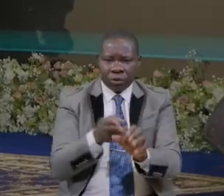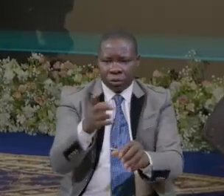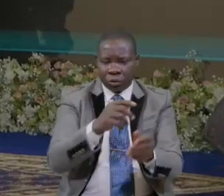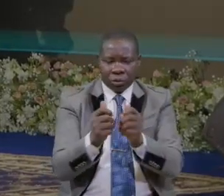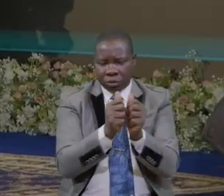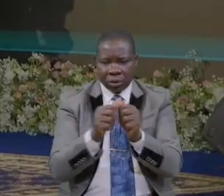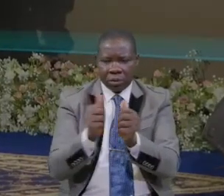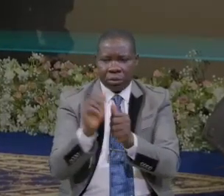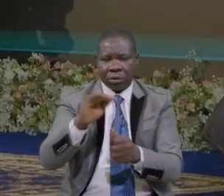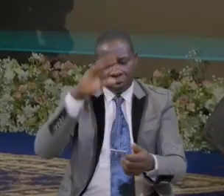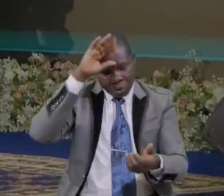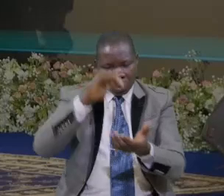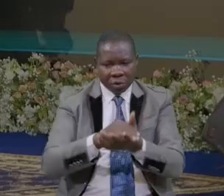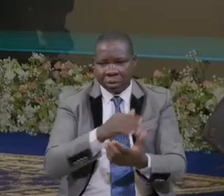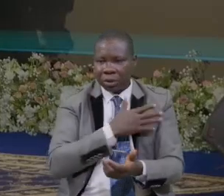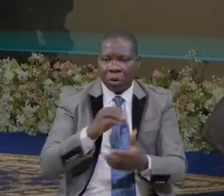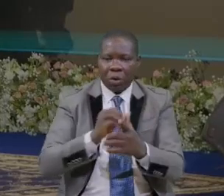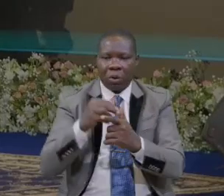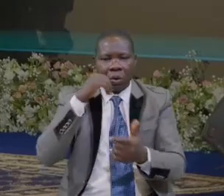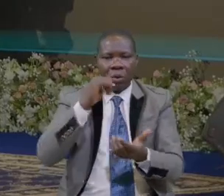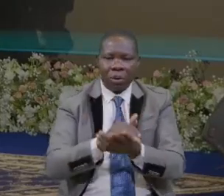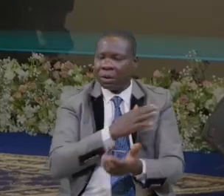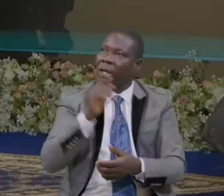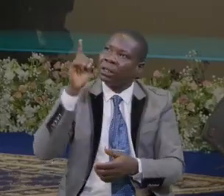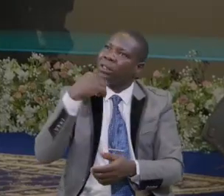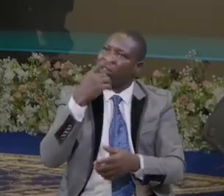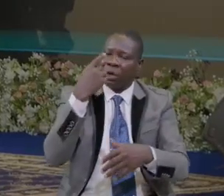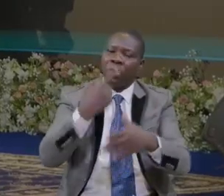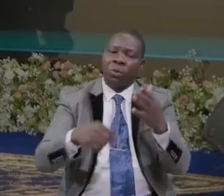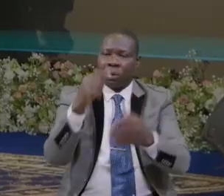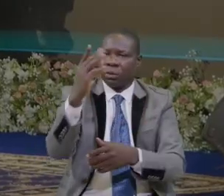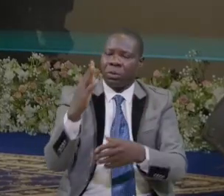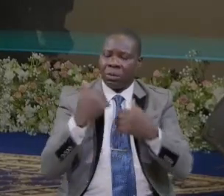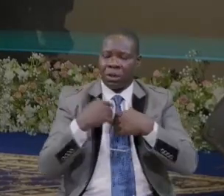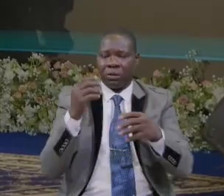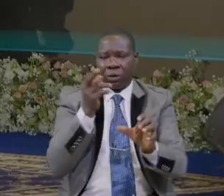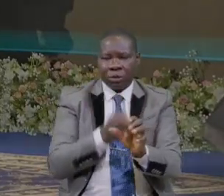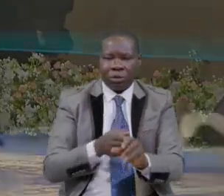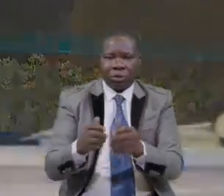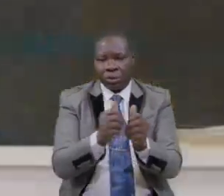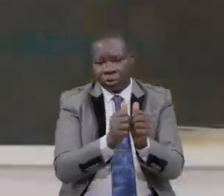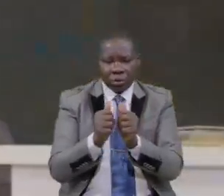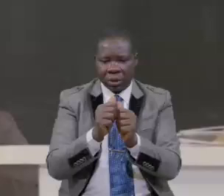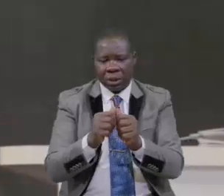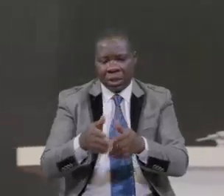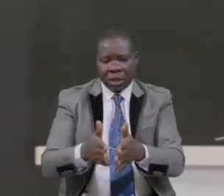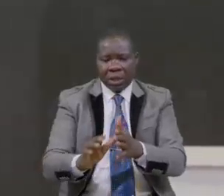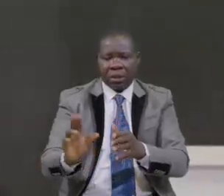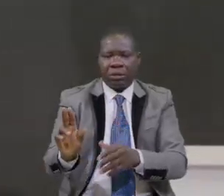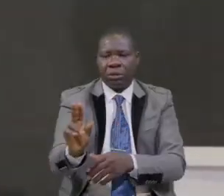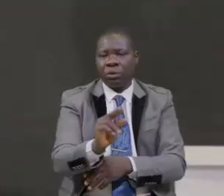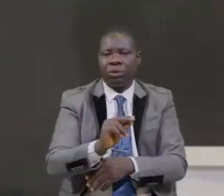said, what God has joined together, let no man put